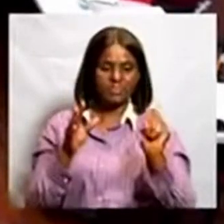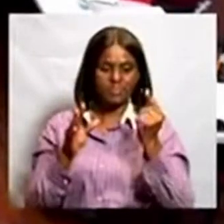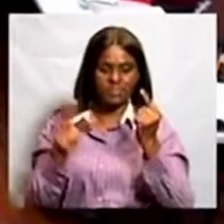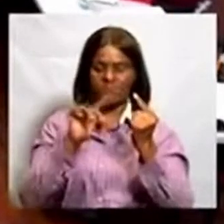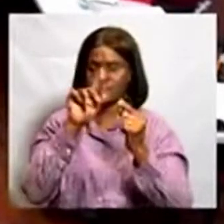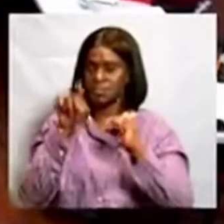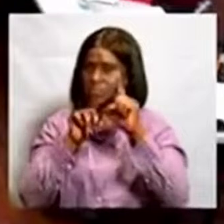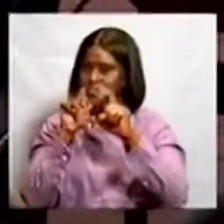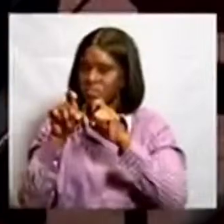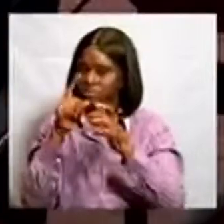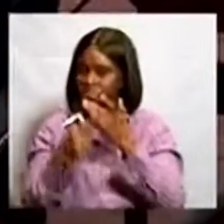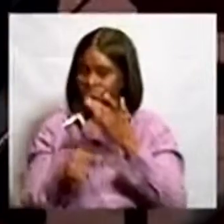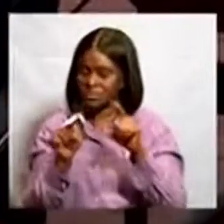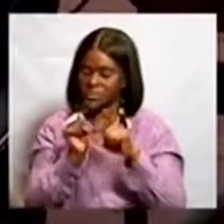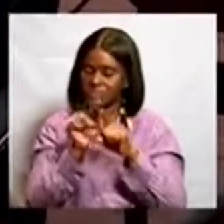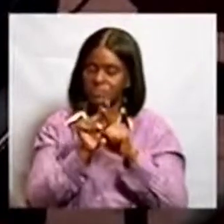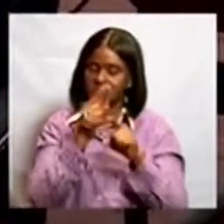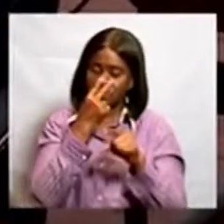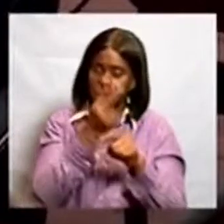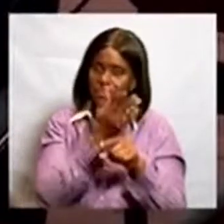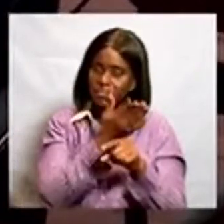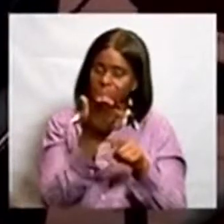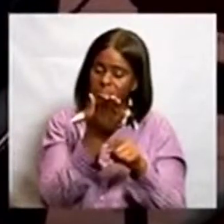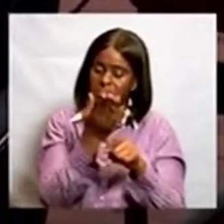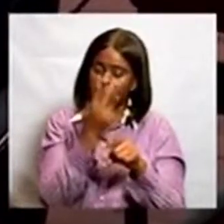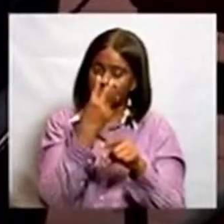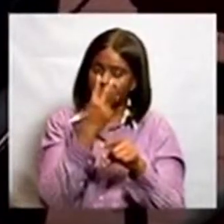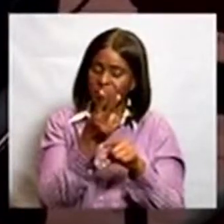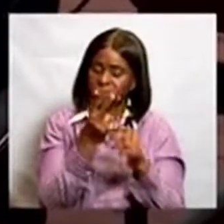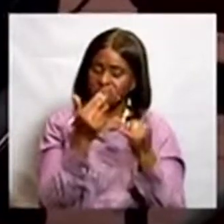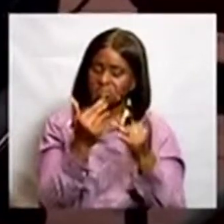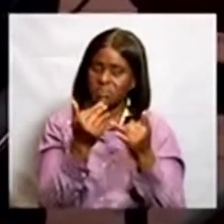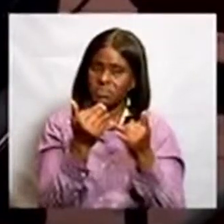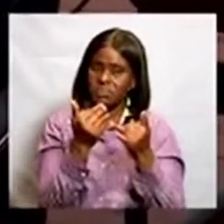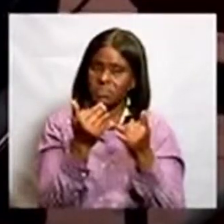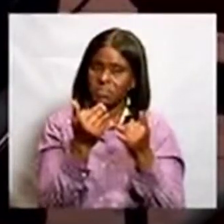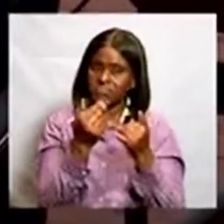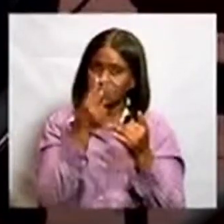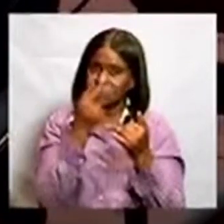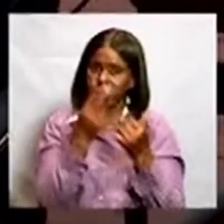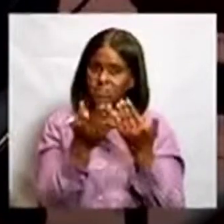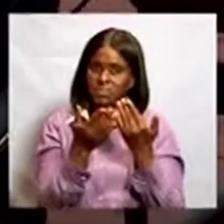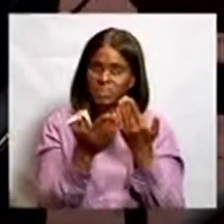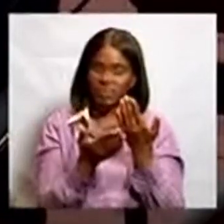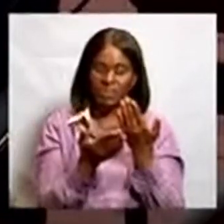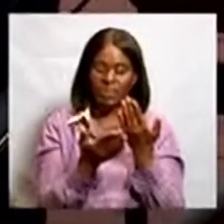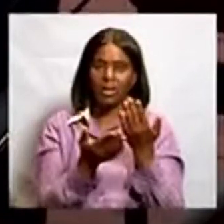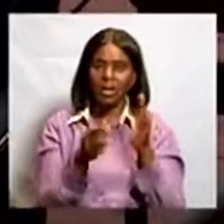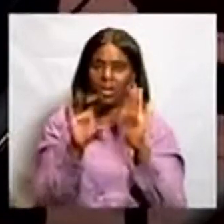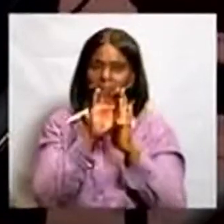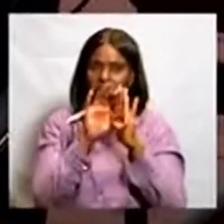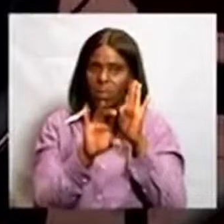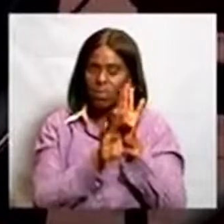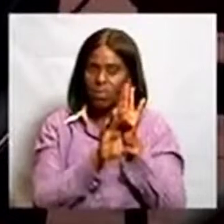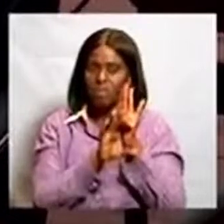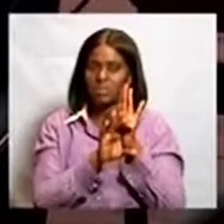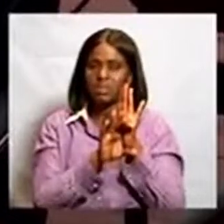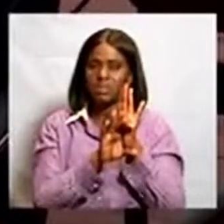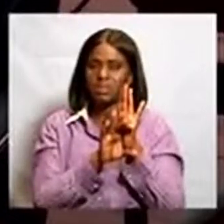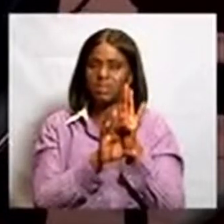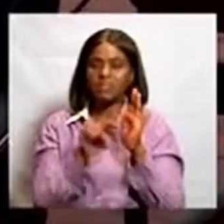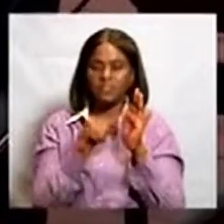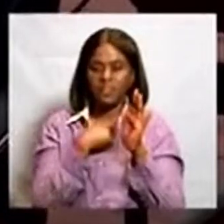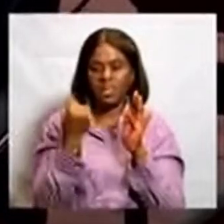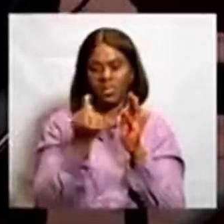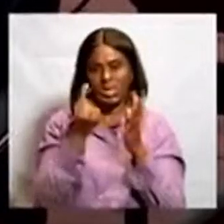question is looking at the seal or the barcode. I just want